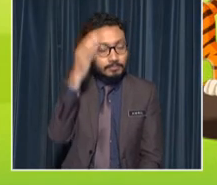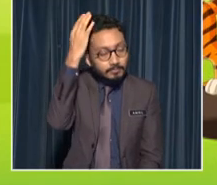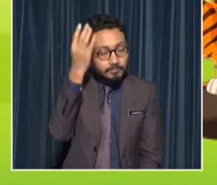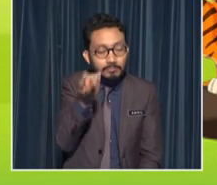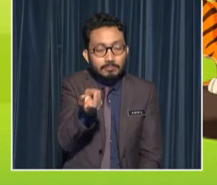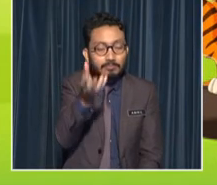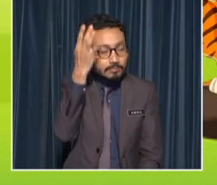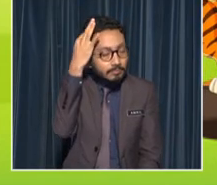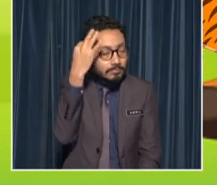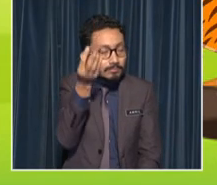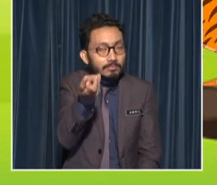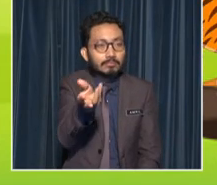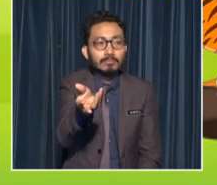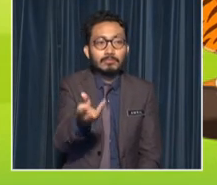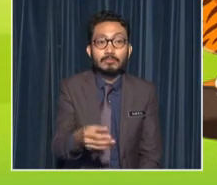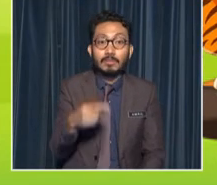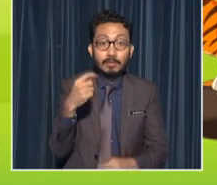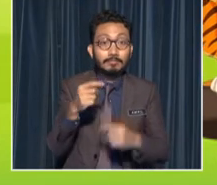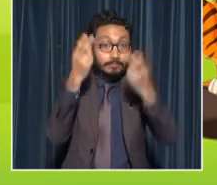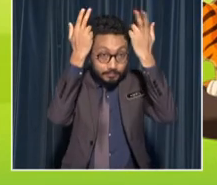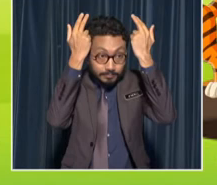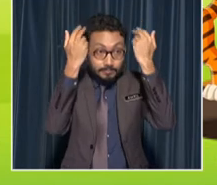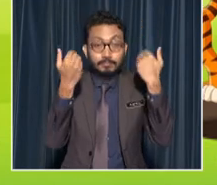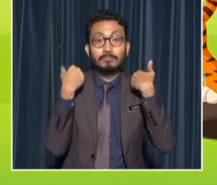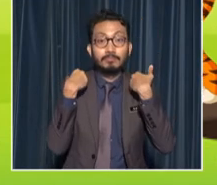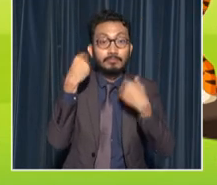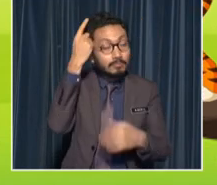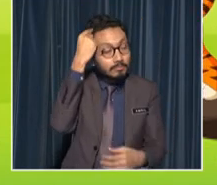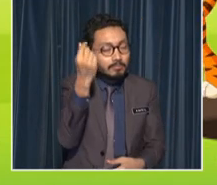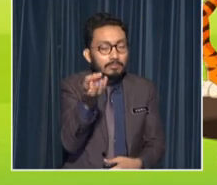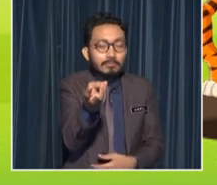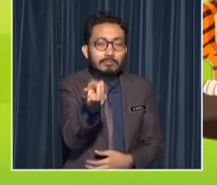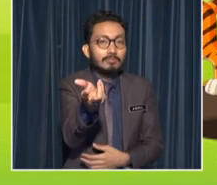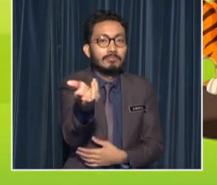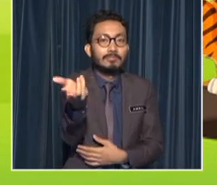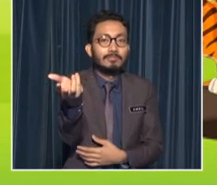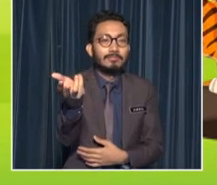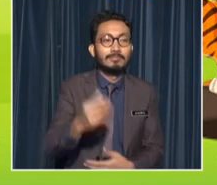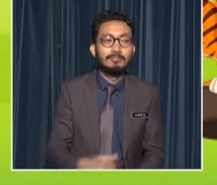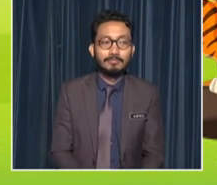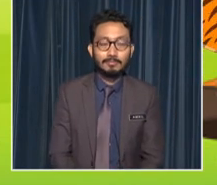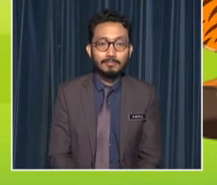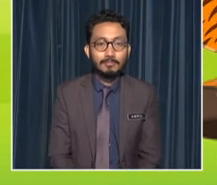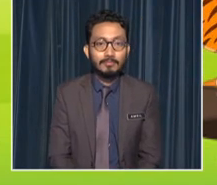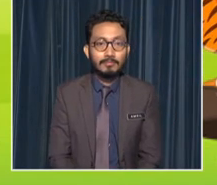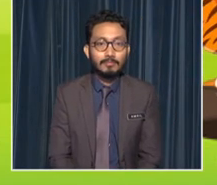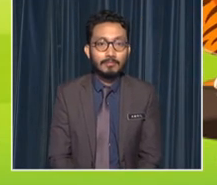Fine hair. The rabbit has fine hairs.